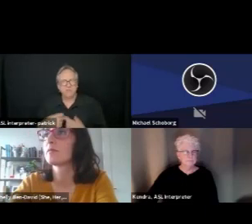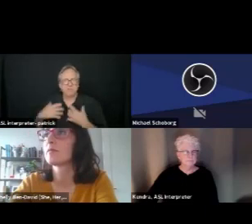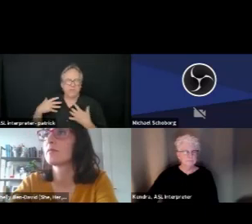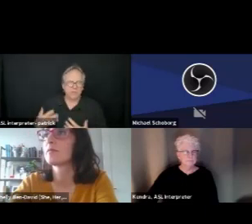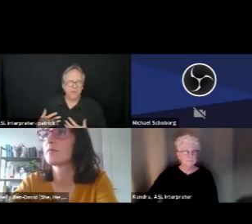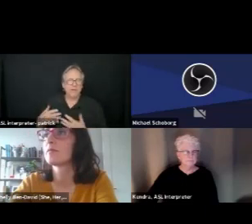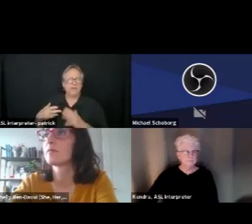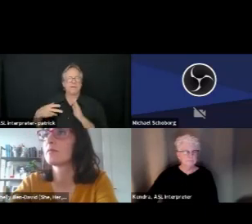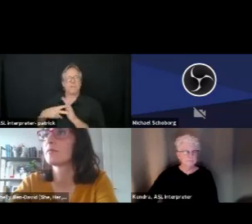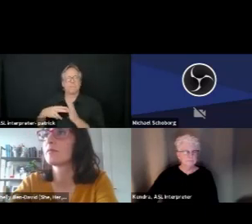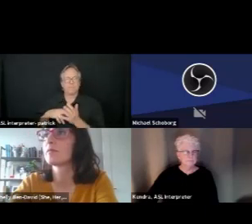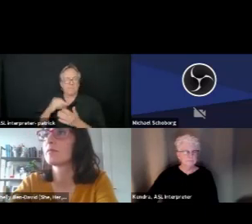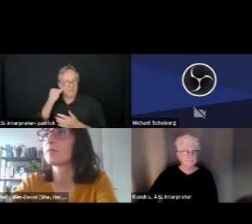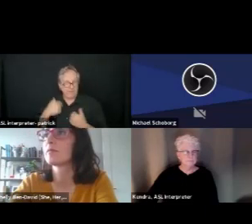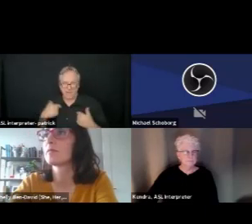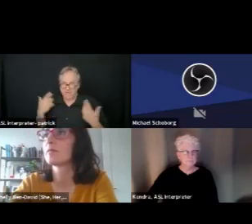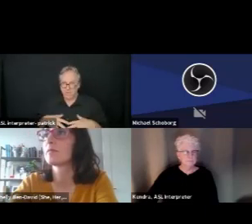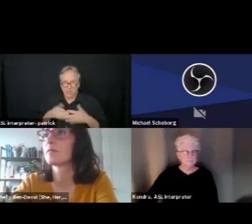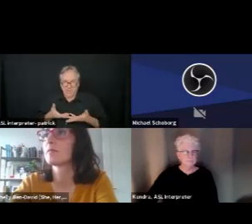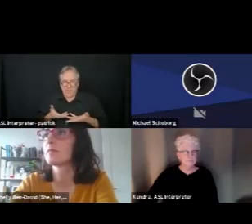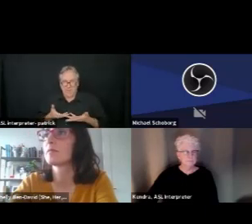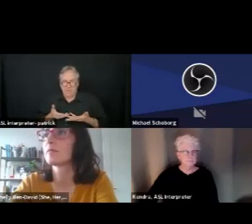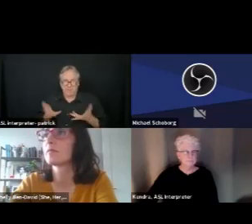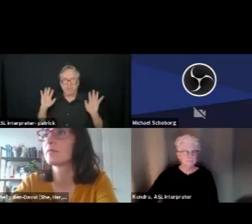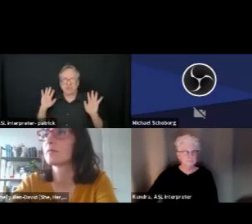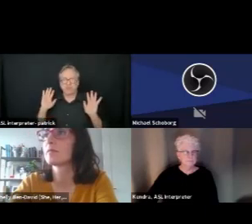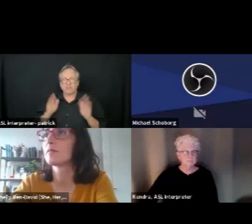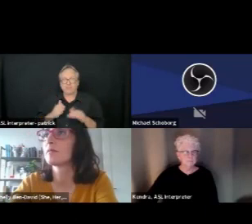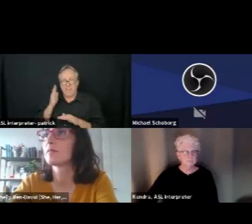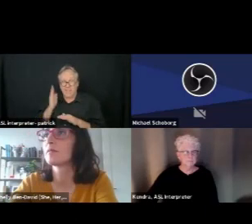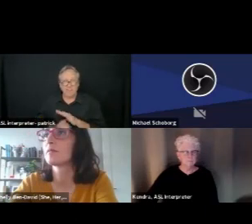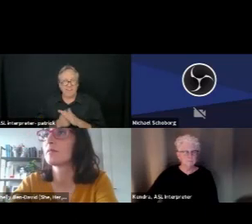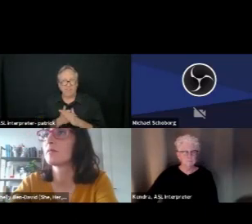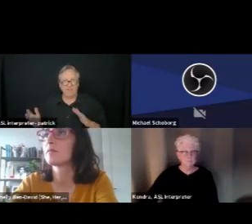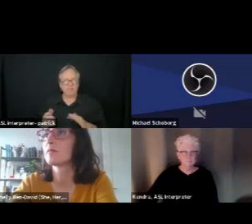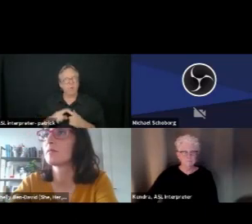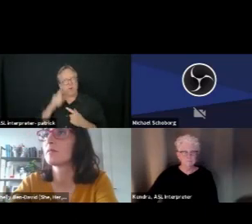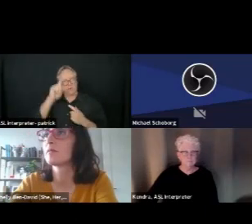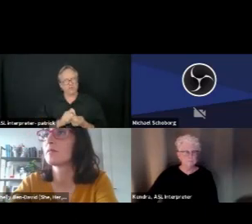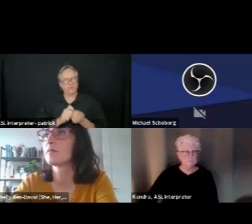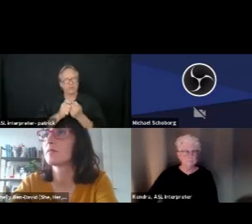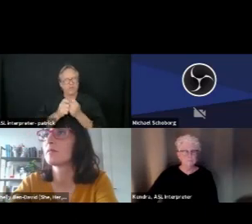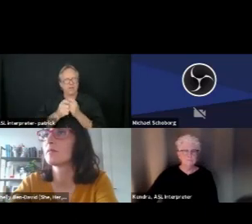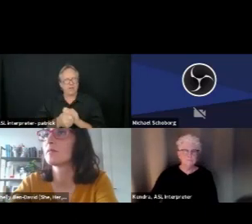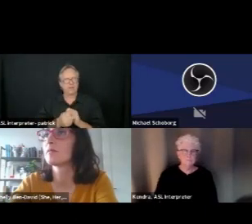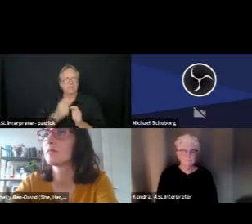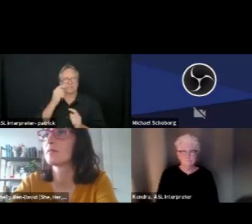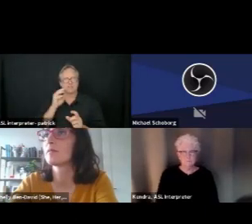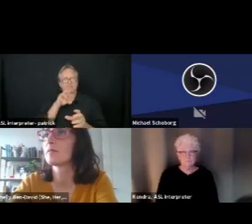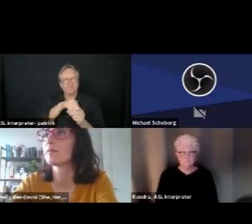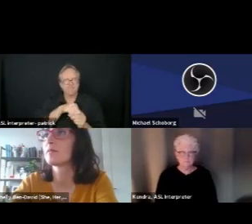And that means that if I didn't want to be here, I wouldn't be here. So I should have that mentality going into everything that I do.